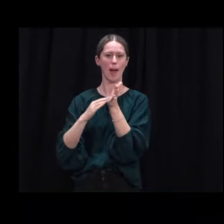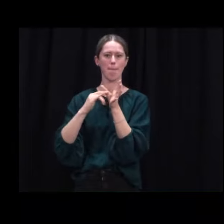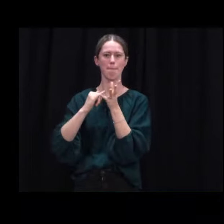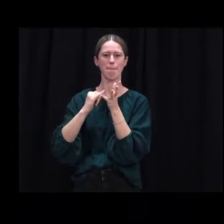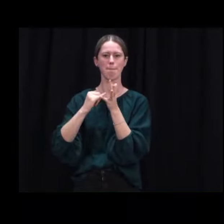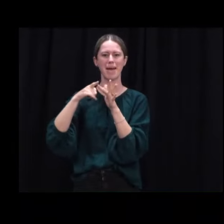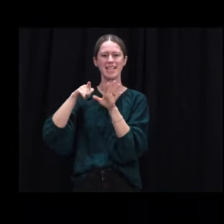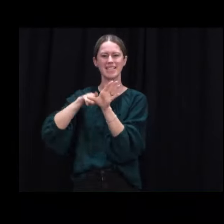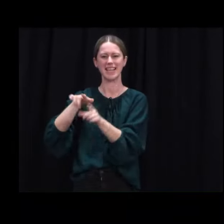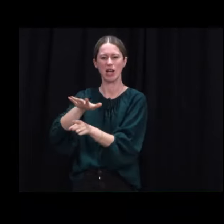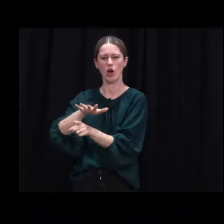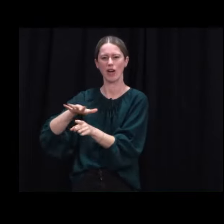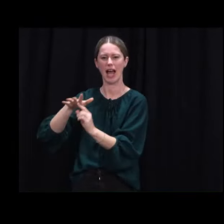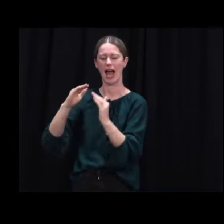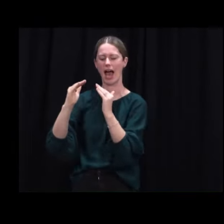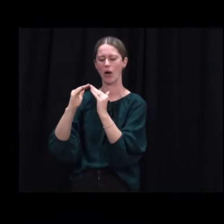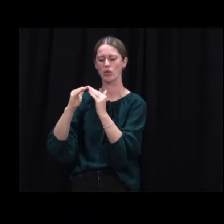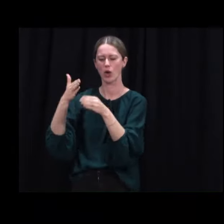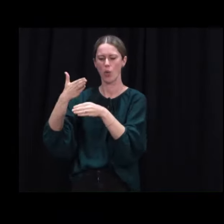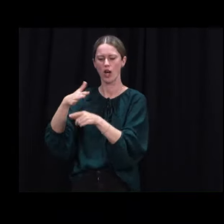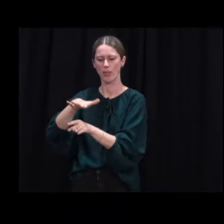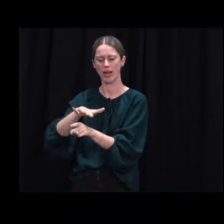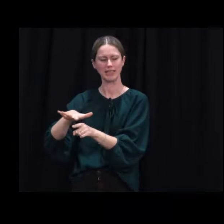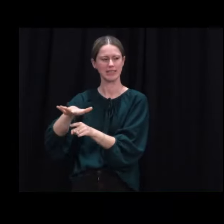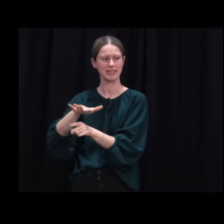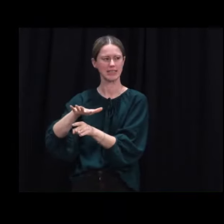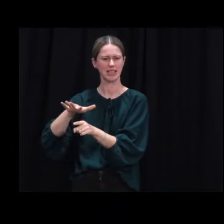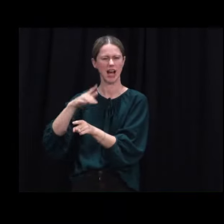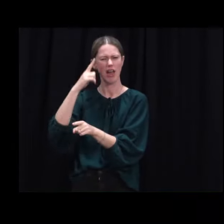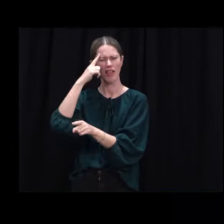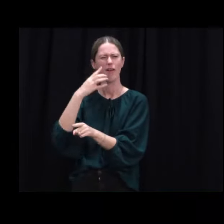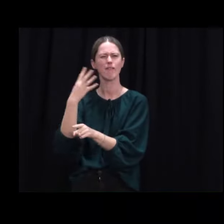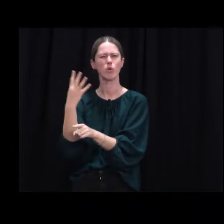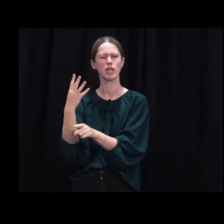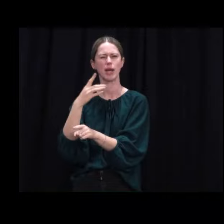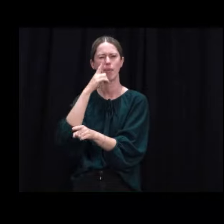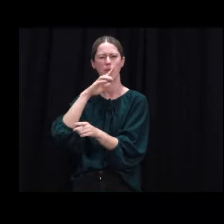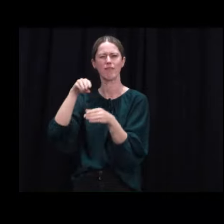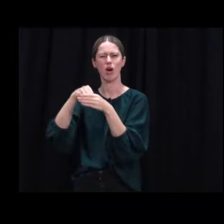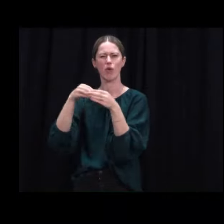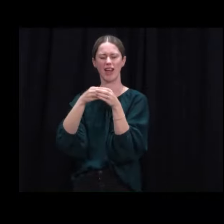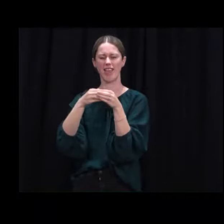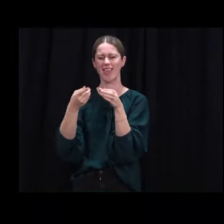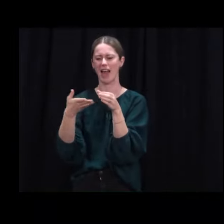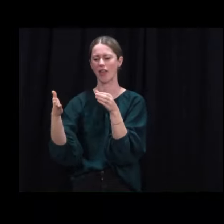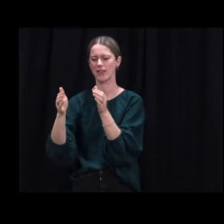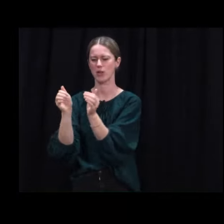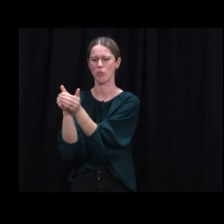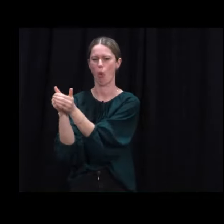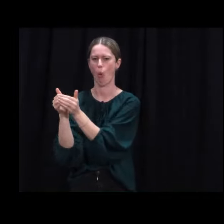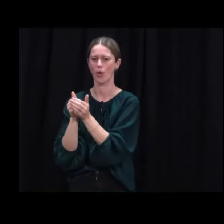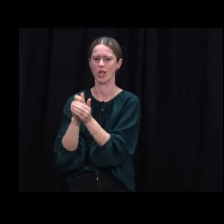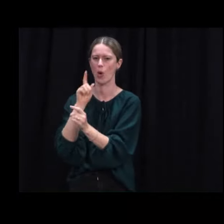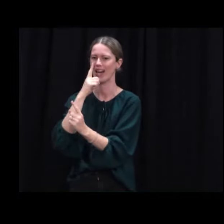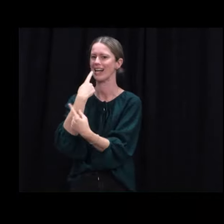and workplaces that has, from recollection, 14 cases, but the rest are all under 10.